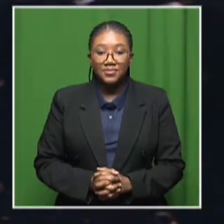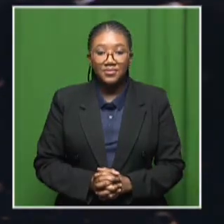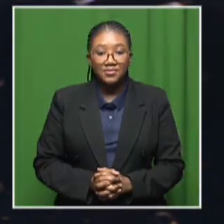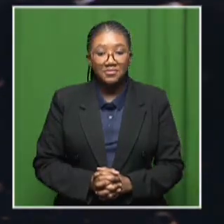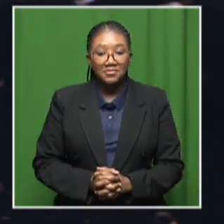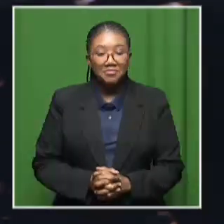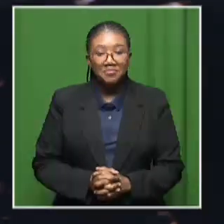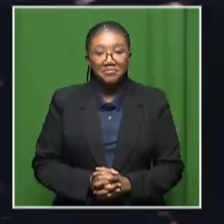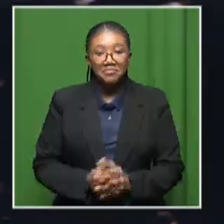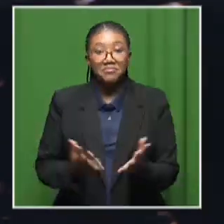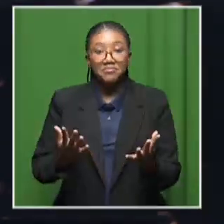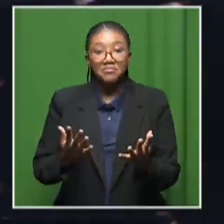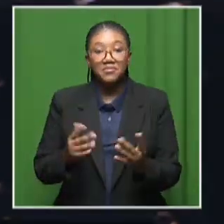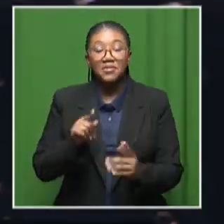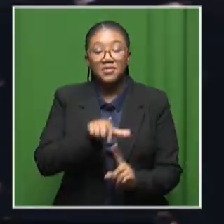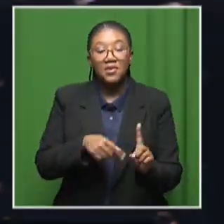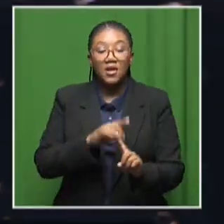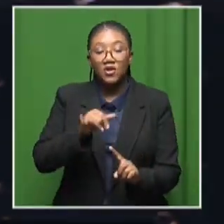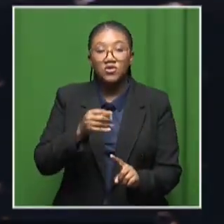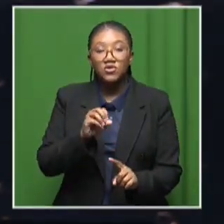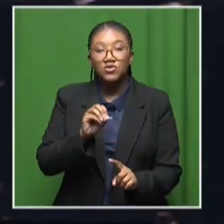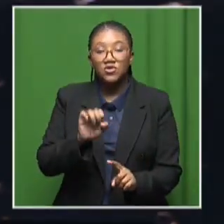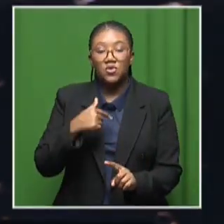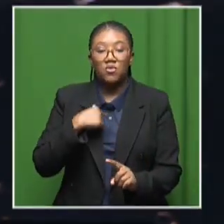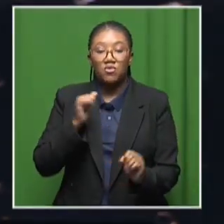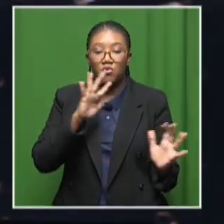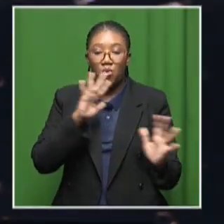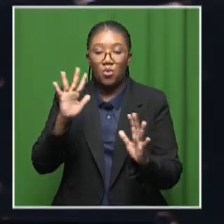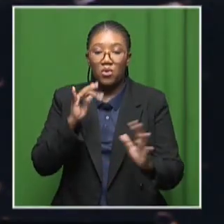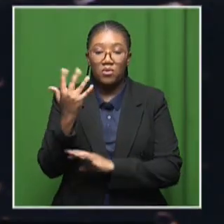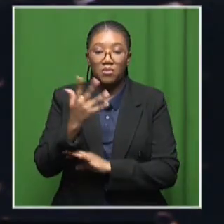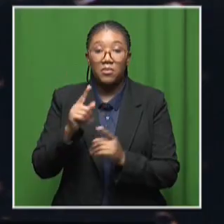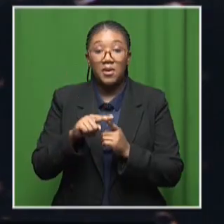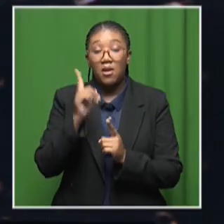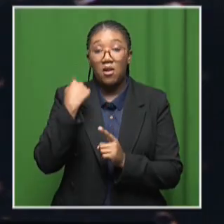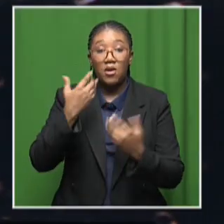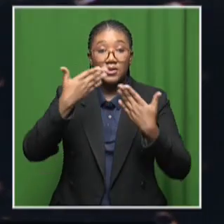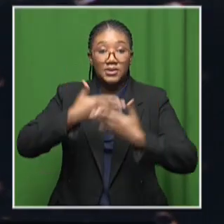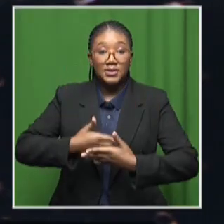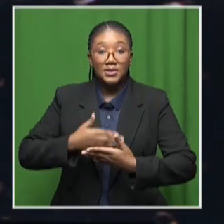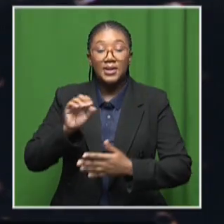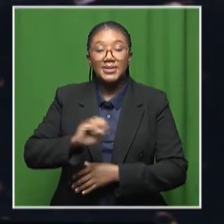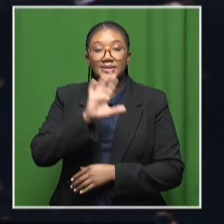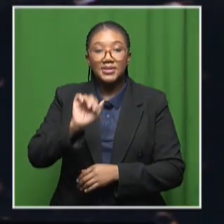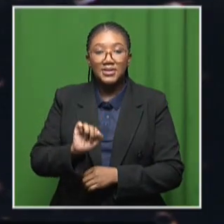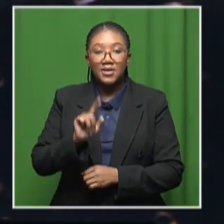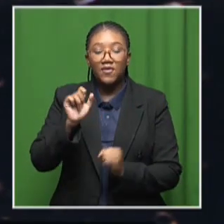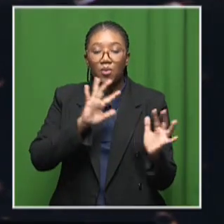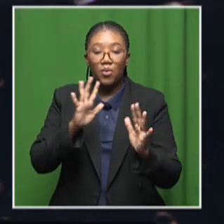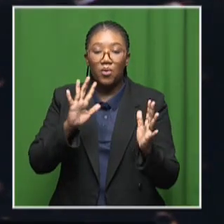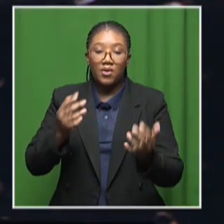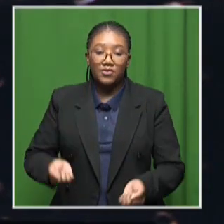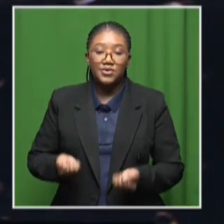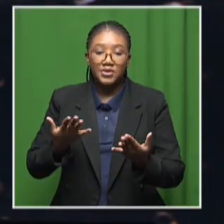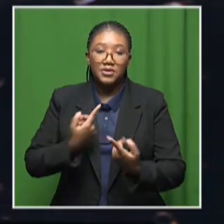Well, as you heard in our weather report from Joe Guy, the South African Weather Service last night issued a warning for severe thunderstorms across